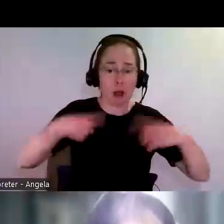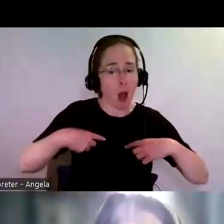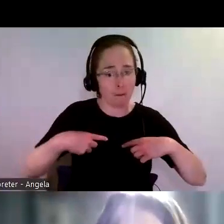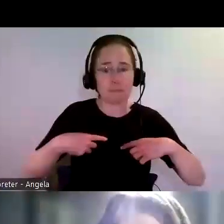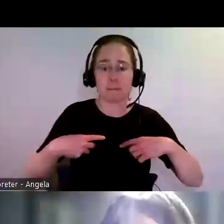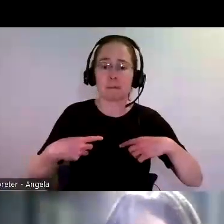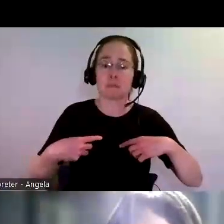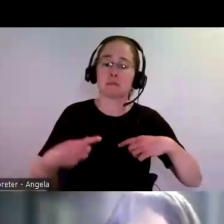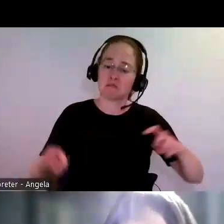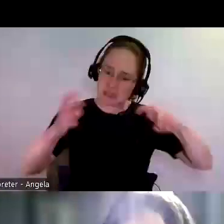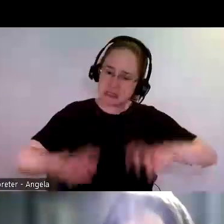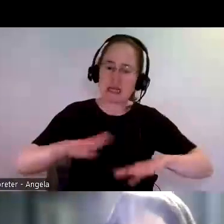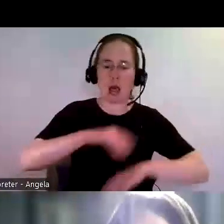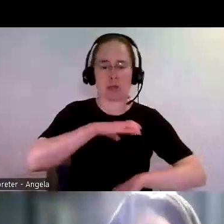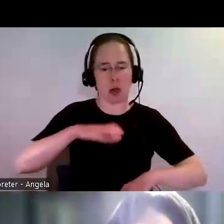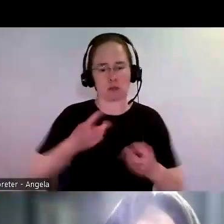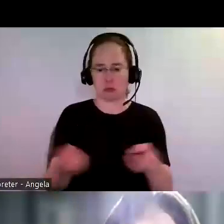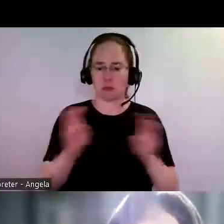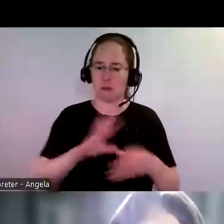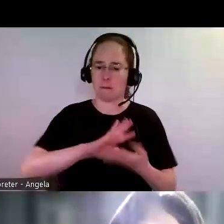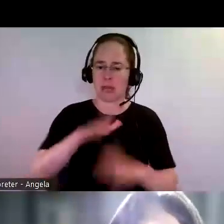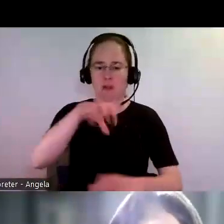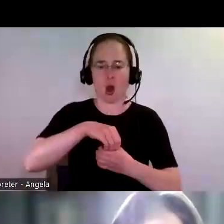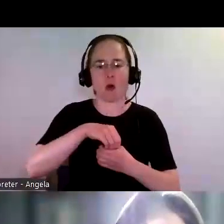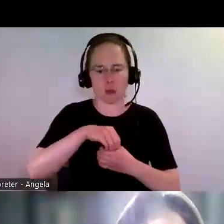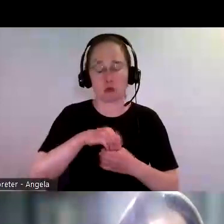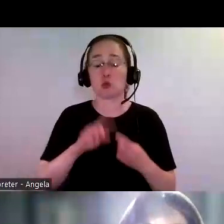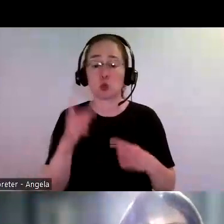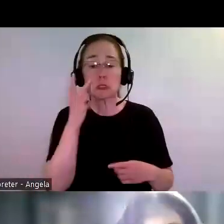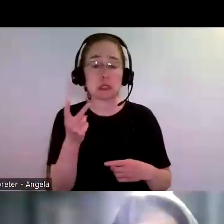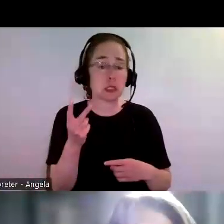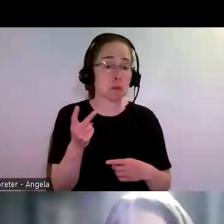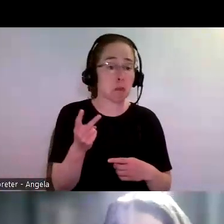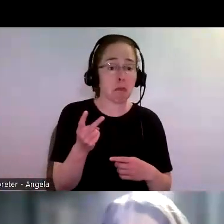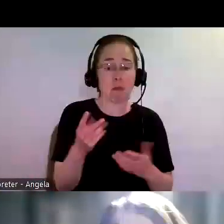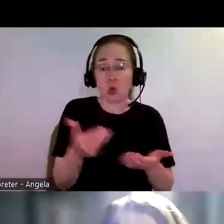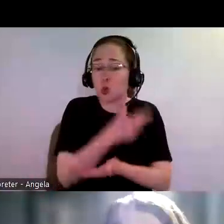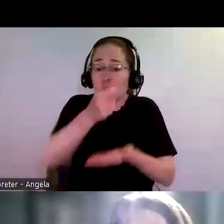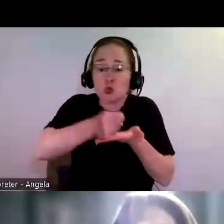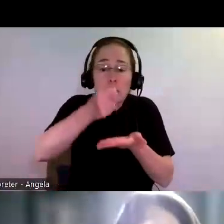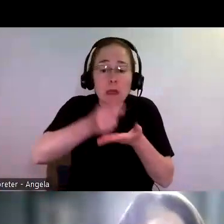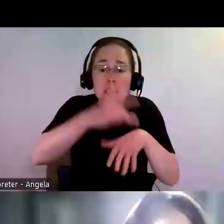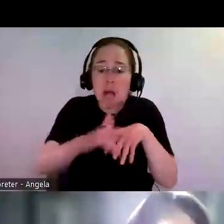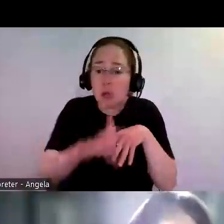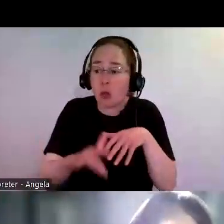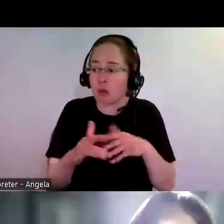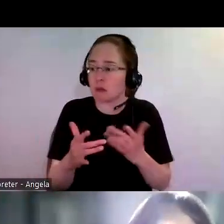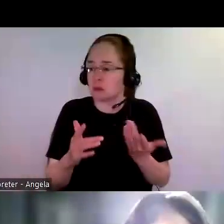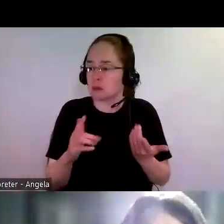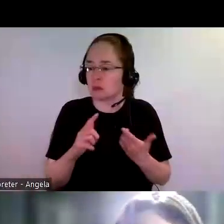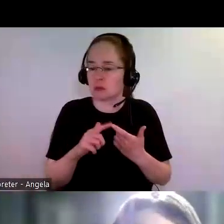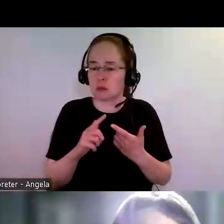and sit on our council and be a part of it, to be able to see what new treatments are out there,